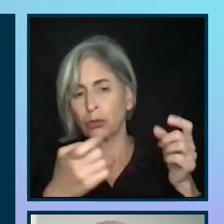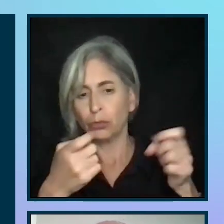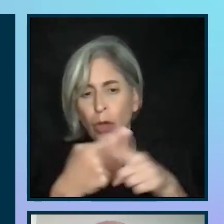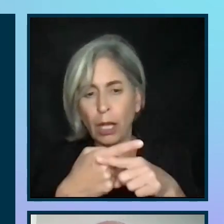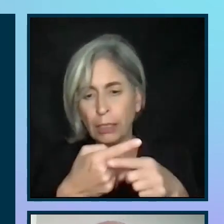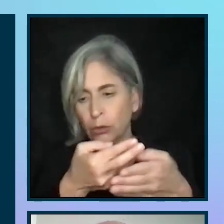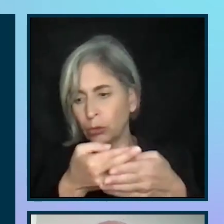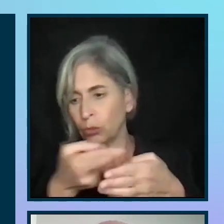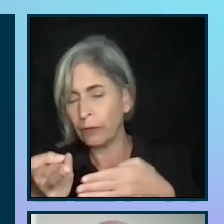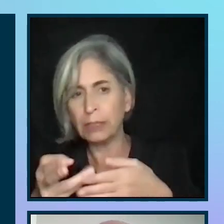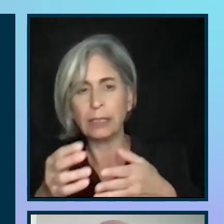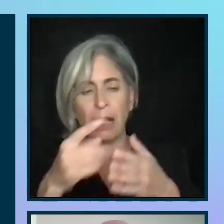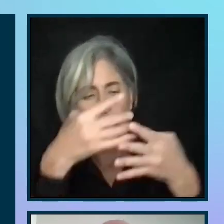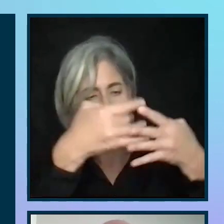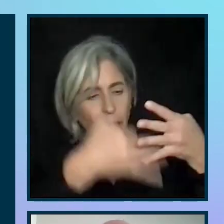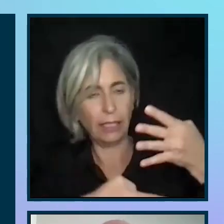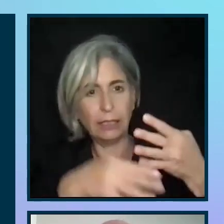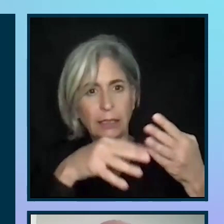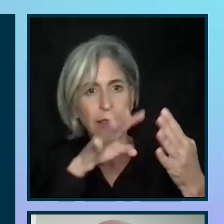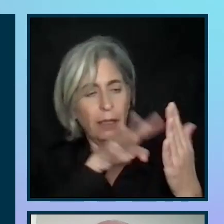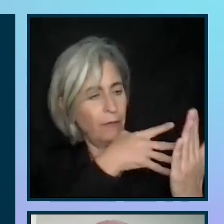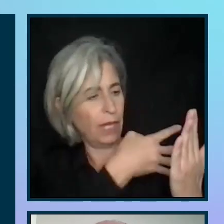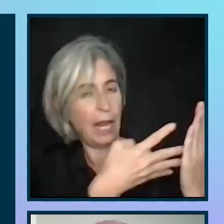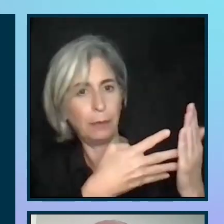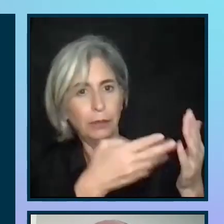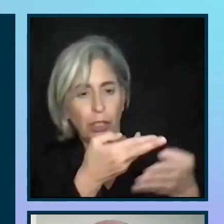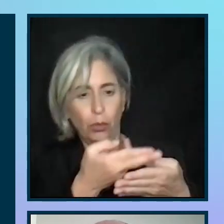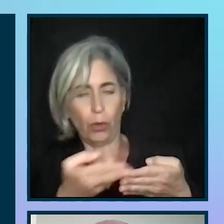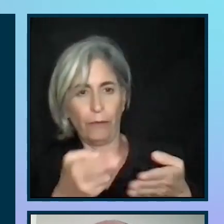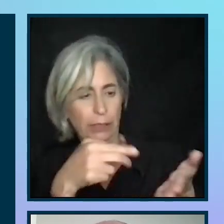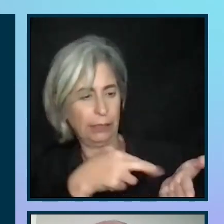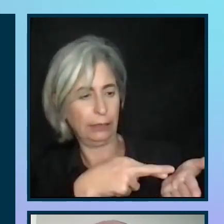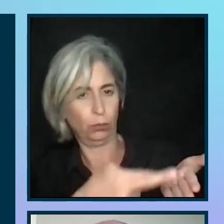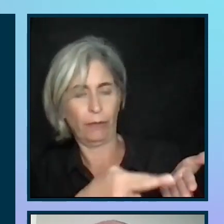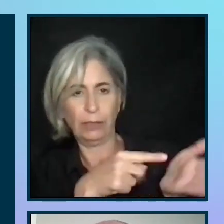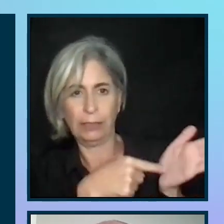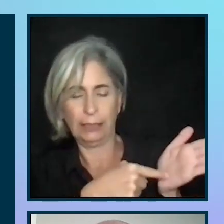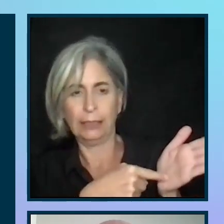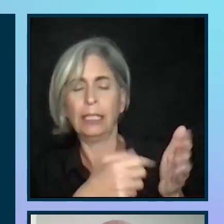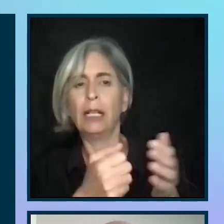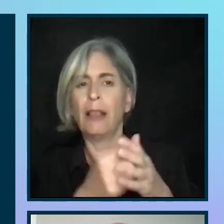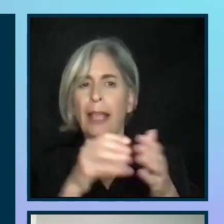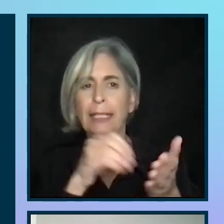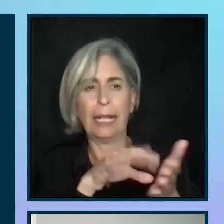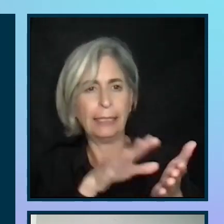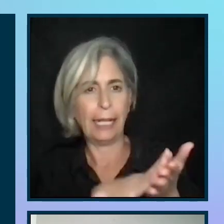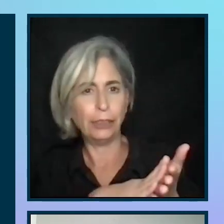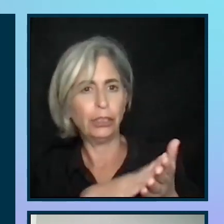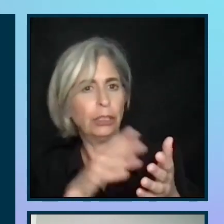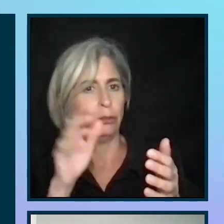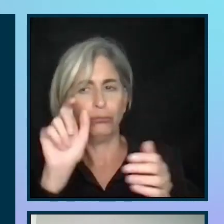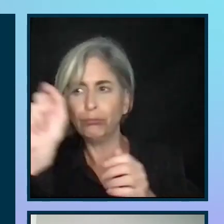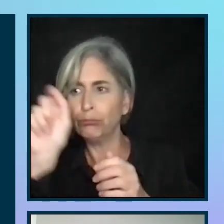cross-references, to lists of tables, lists of references, and to do other linking like citations going to